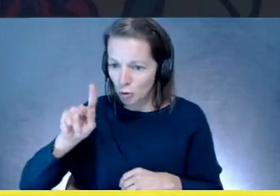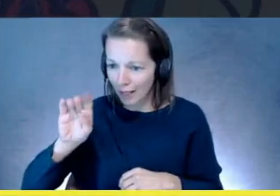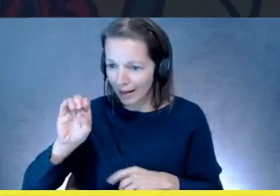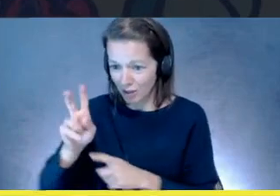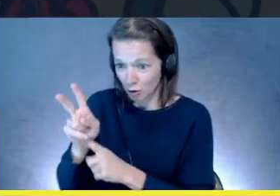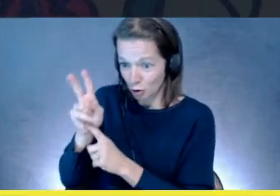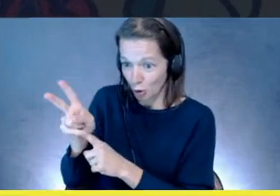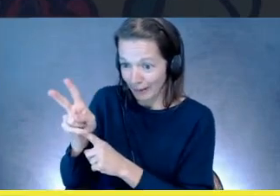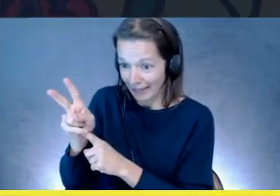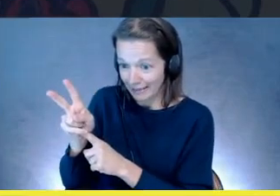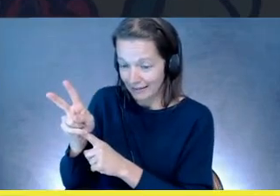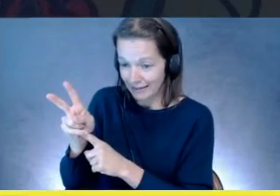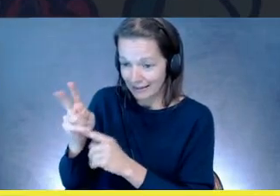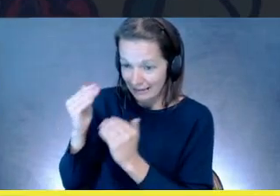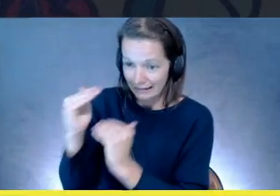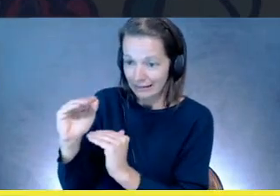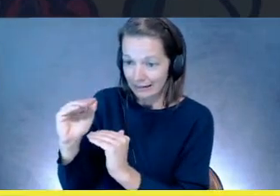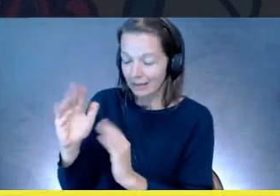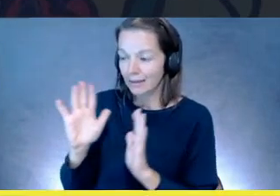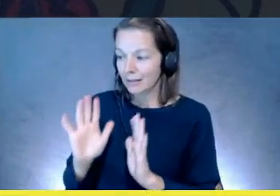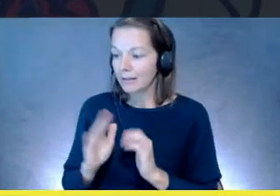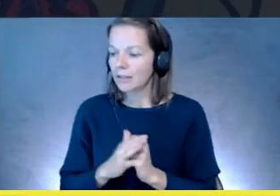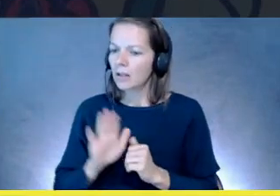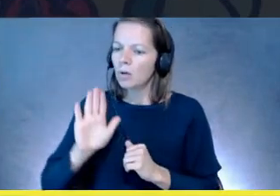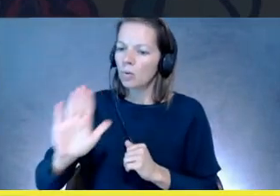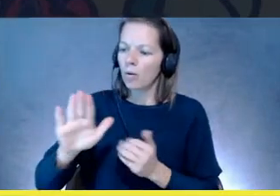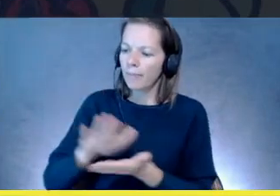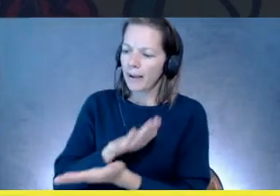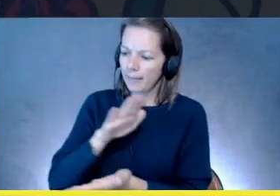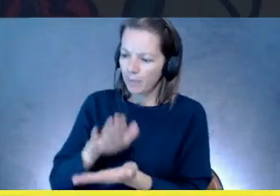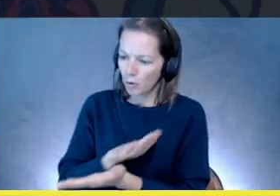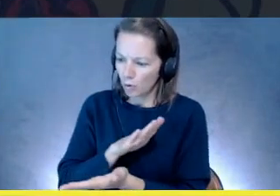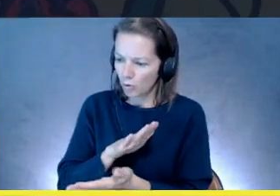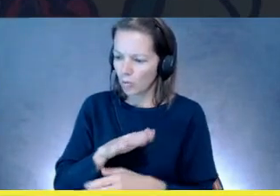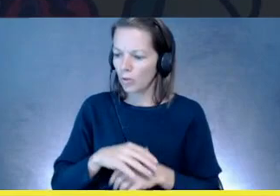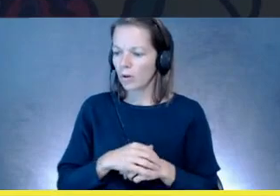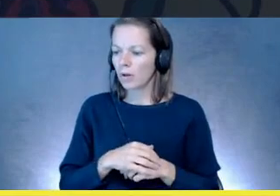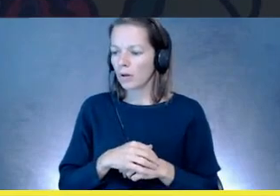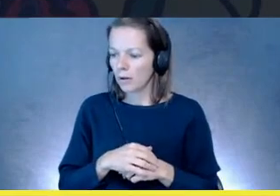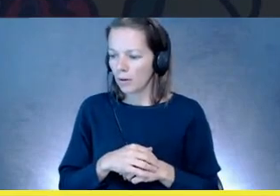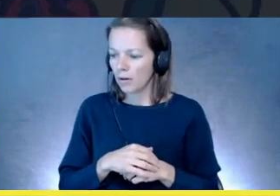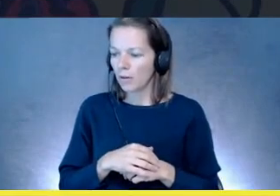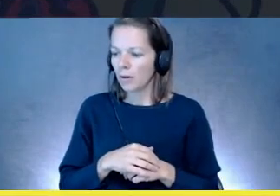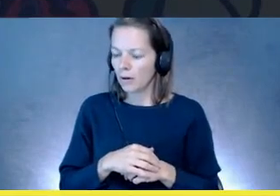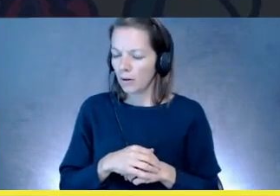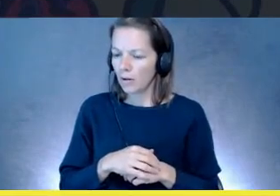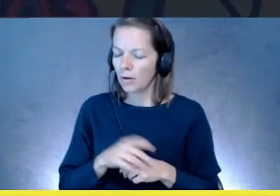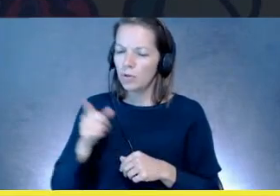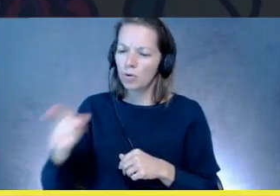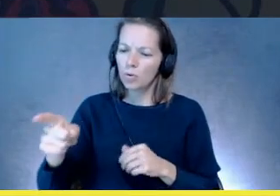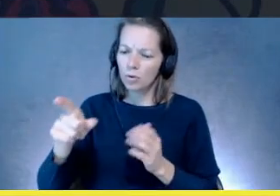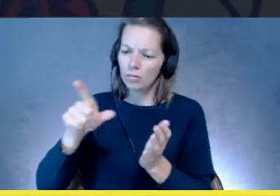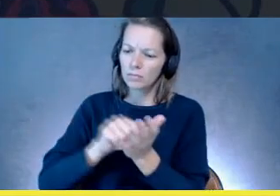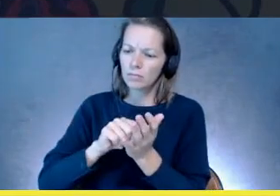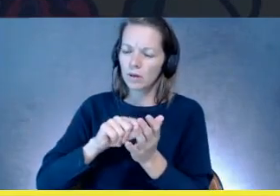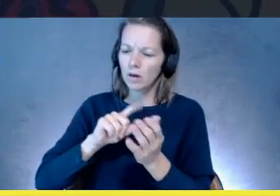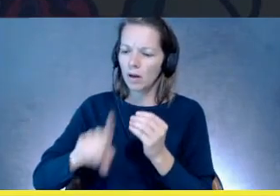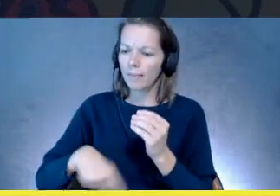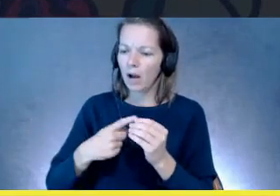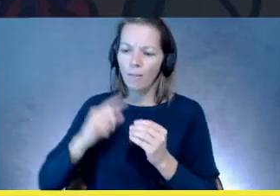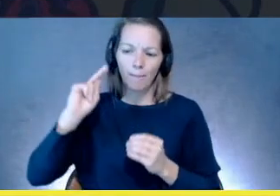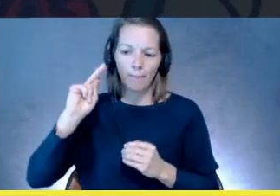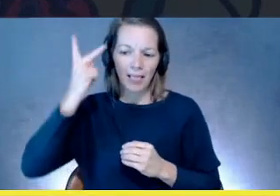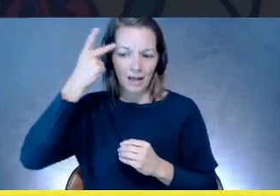left, in your paper, you talked about the political will, and I asked